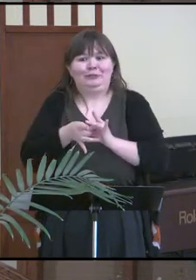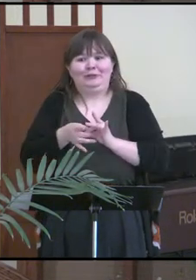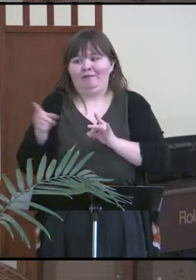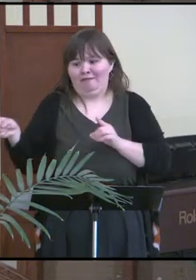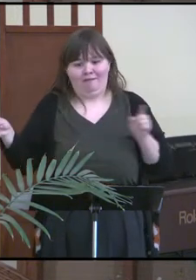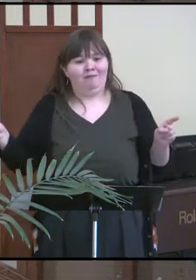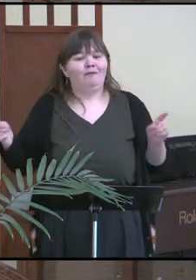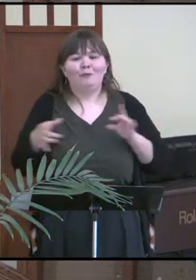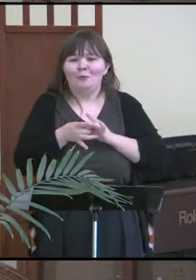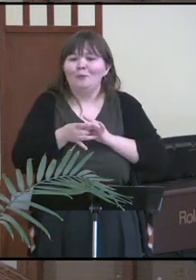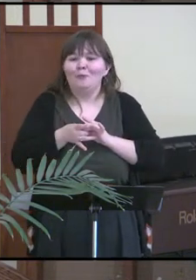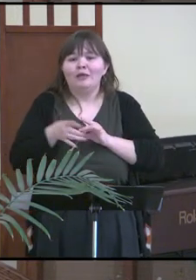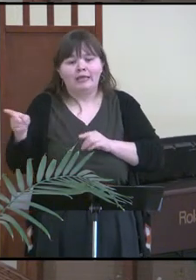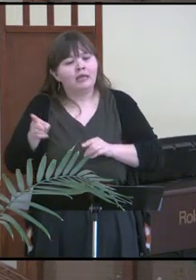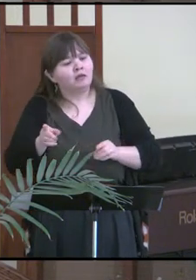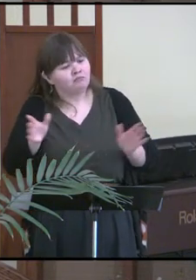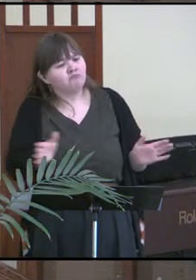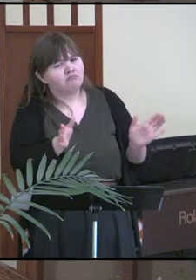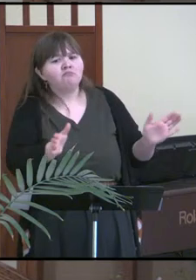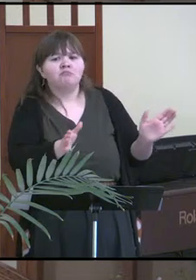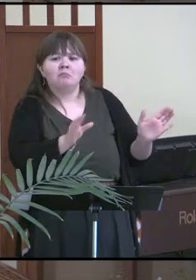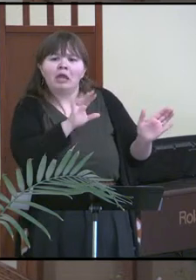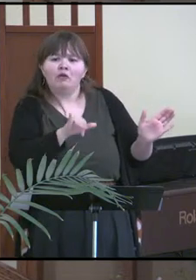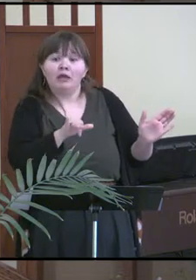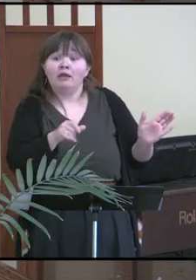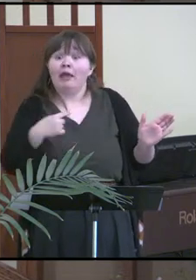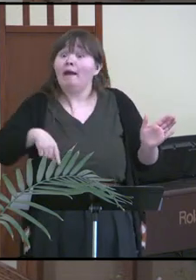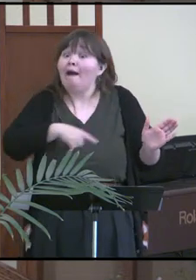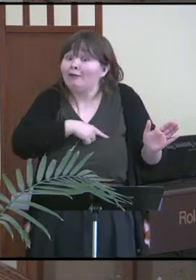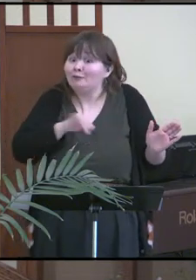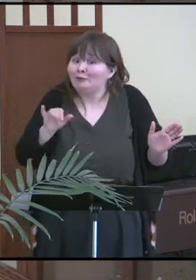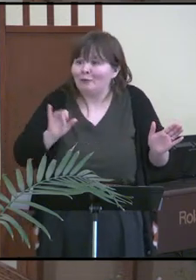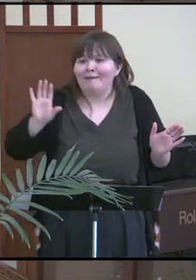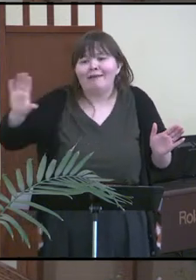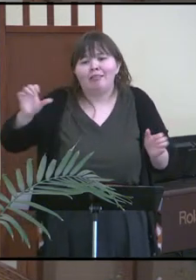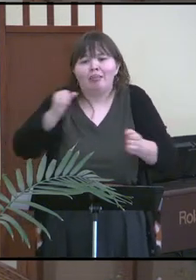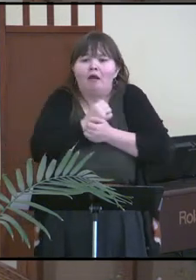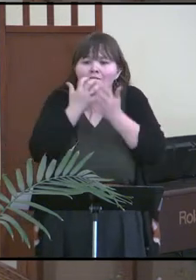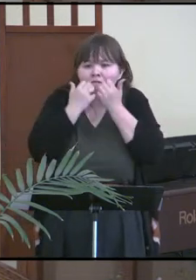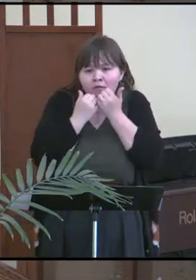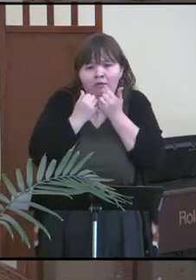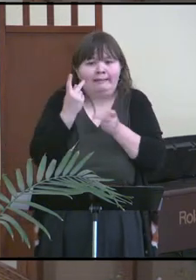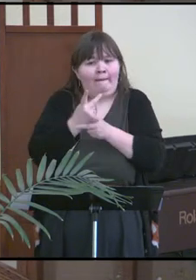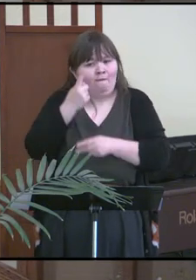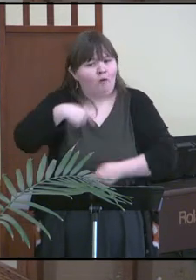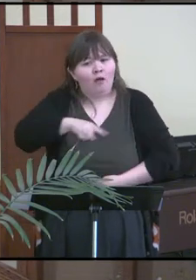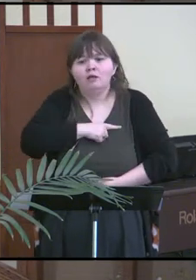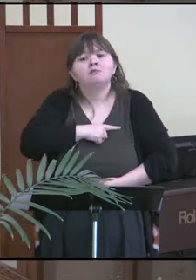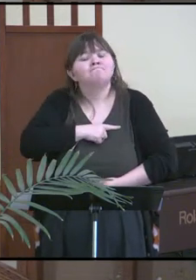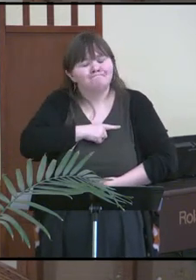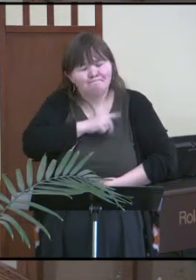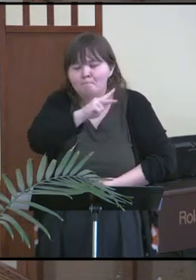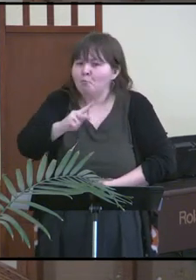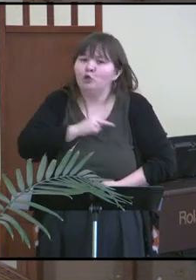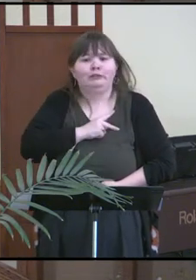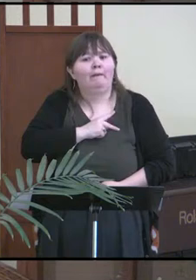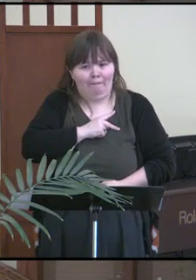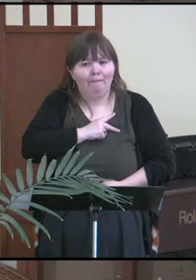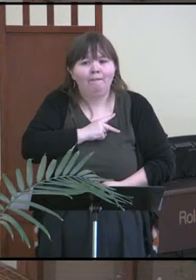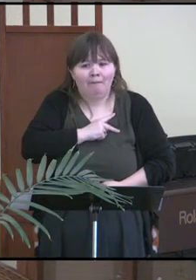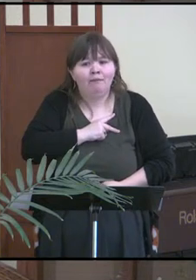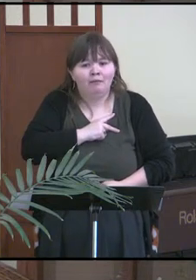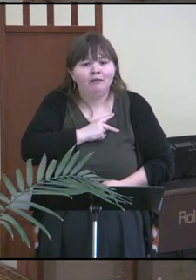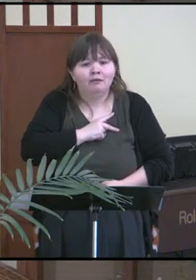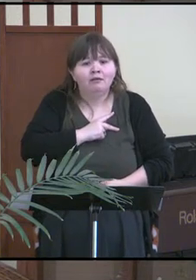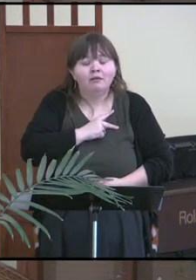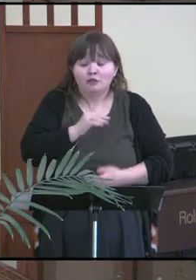Jesus assures Mary and all of us that his love and care for us is personal.